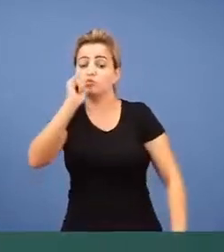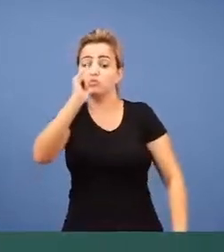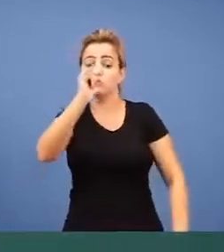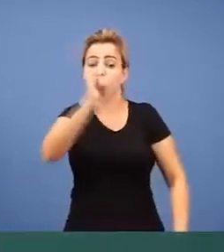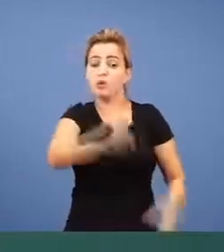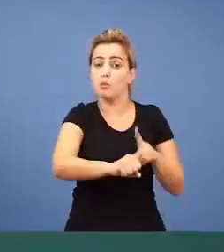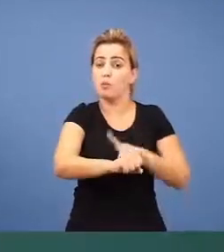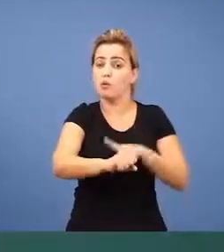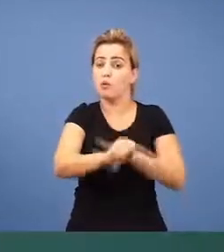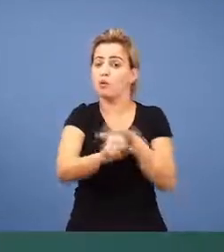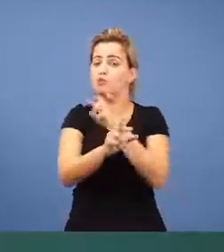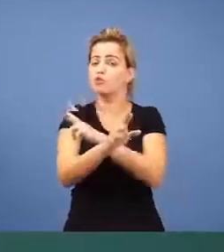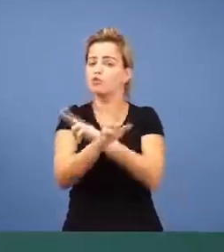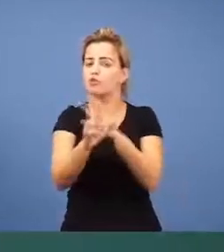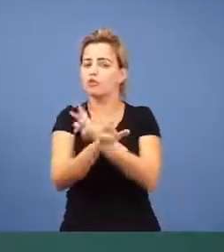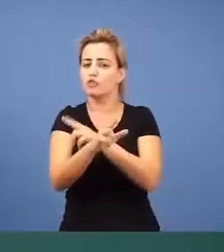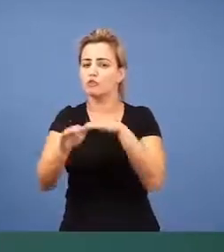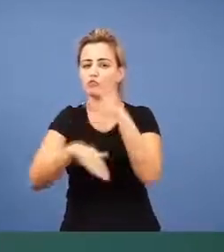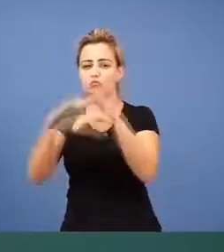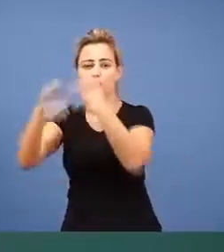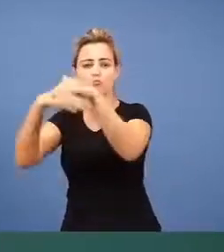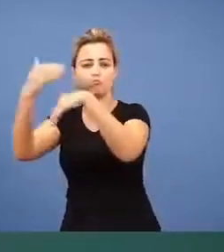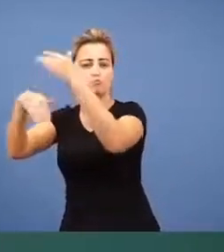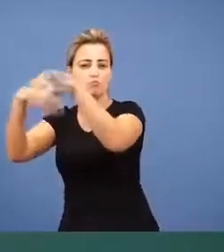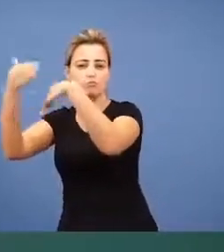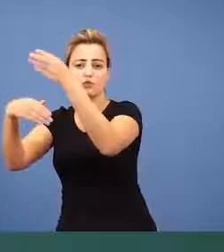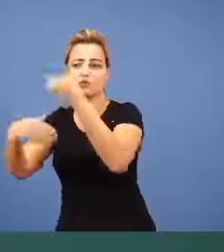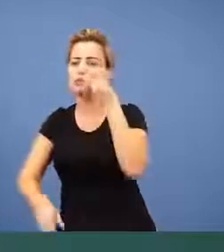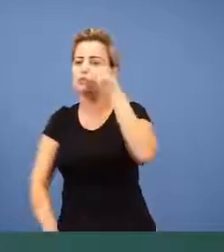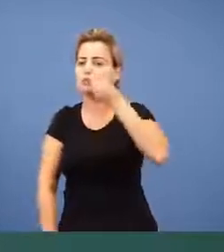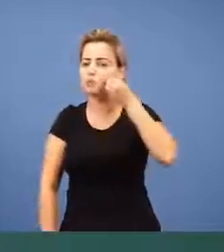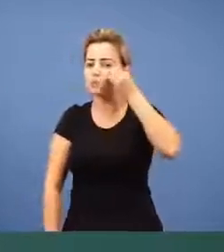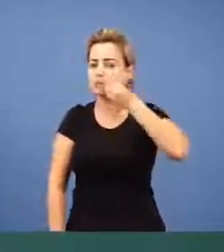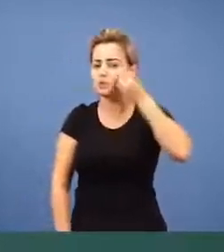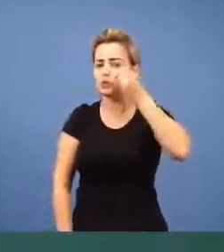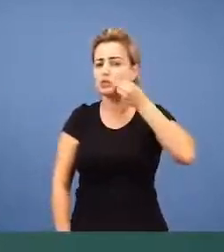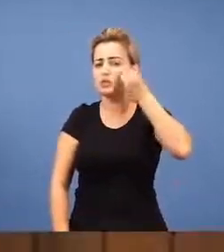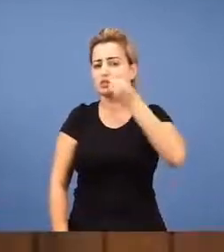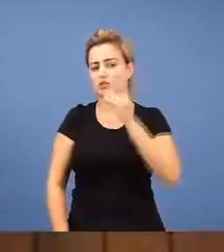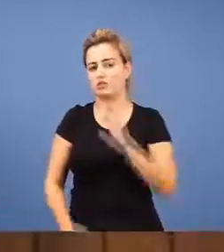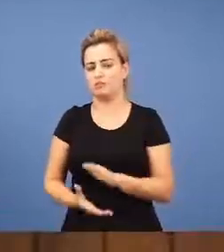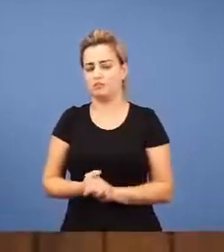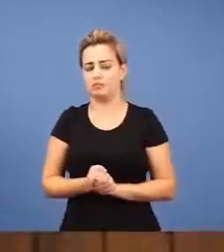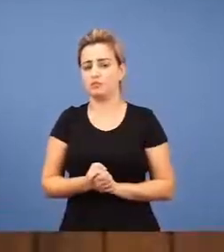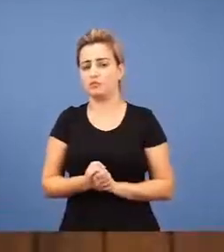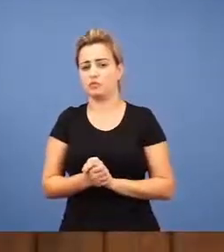leave this place different. It's not a new phase for these families.